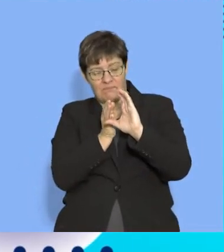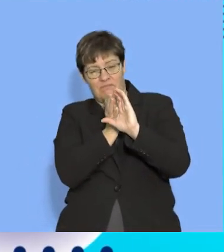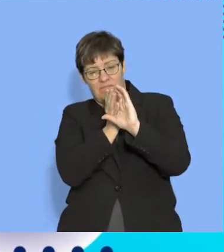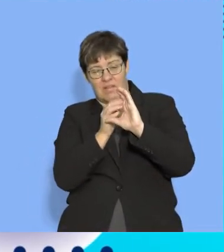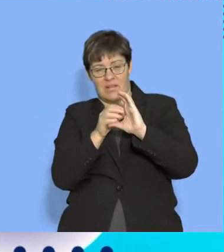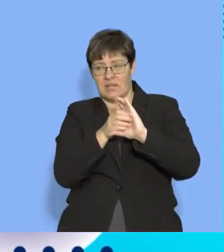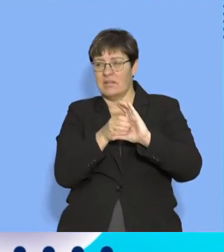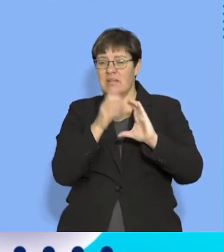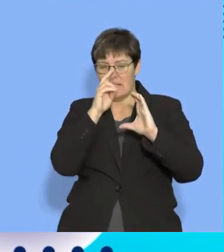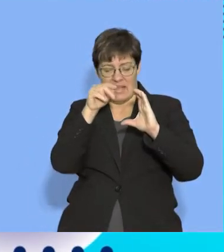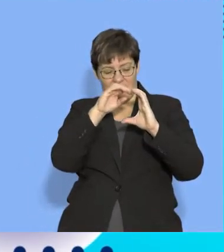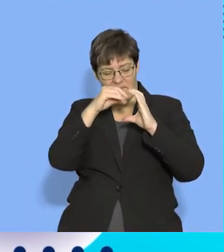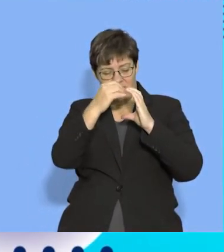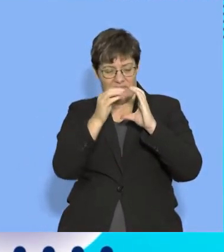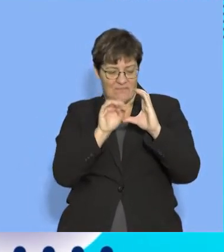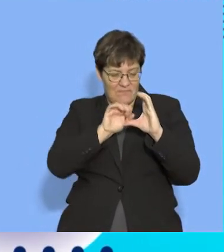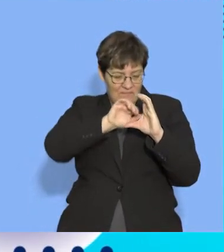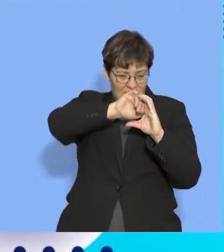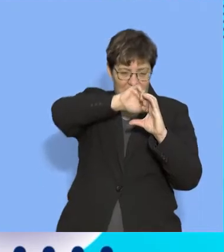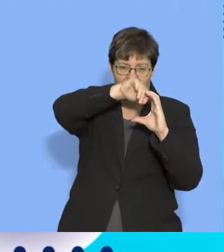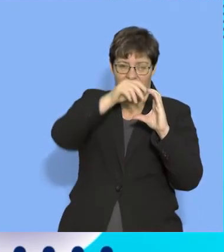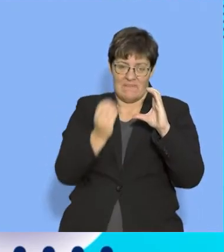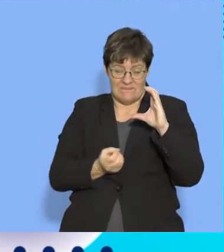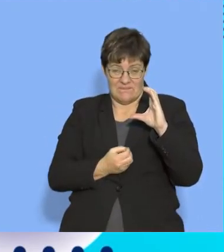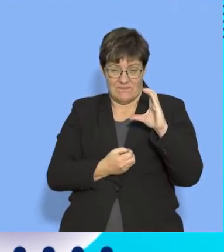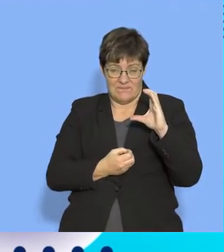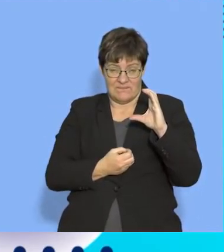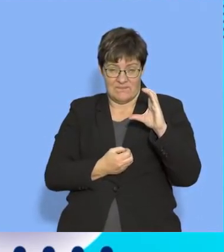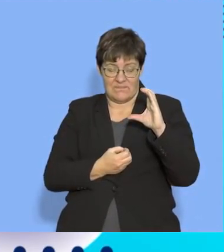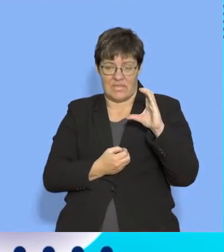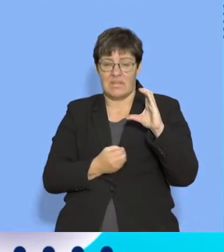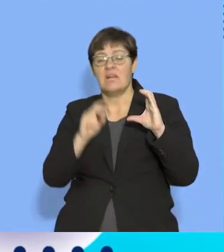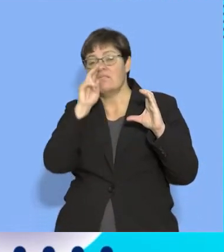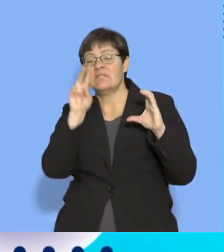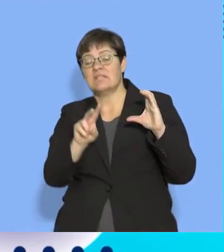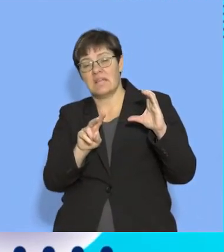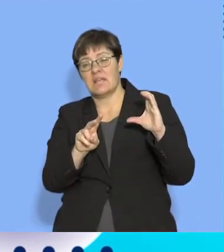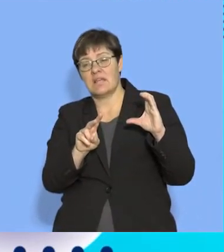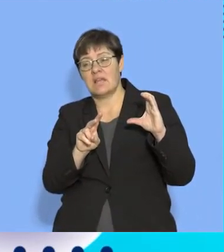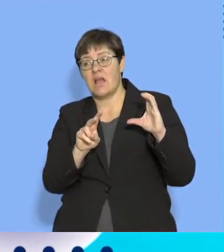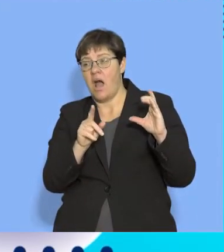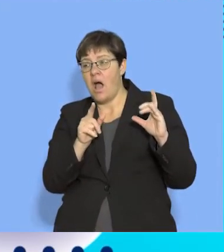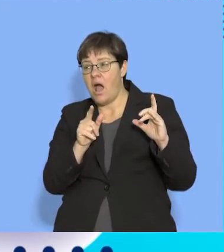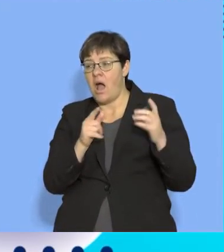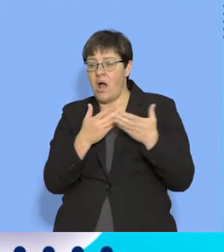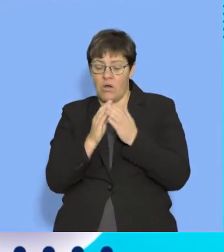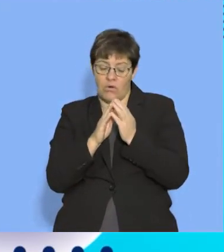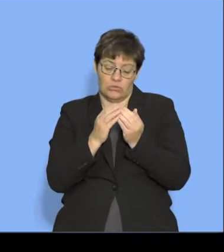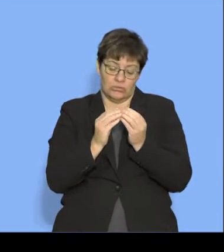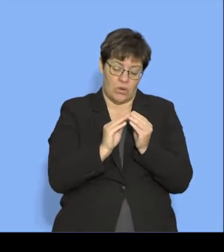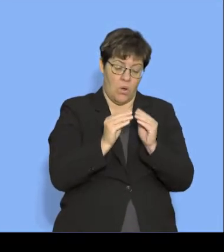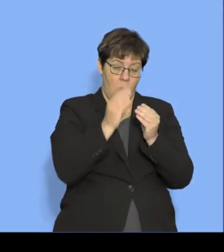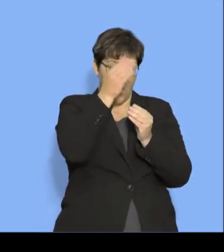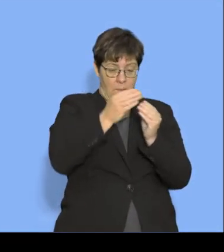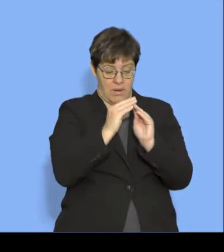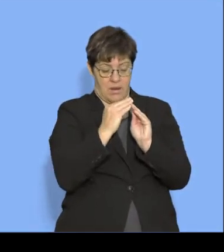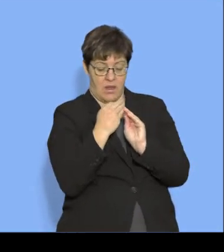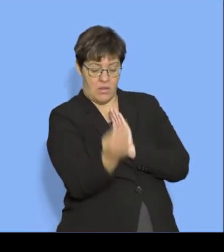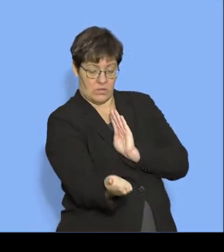you've got lots of finger-like projections, as you see. And the concept behind this is that if we were to unpack that, and if we